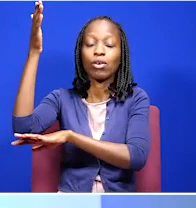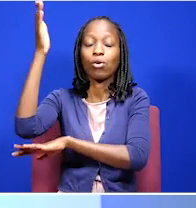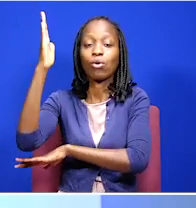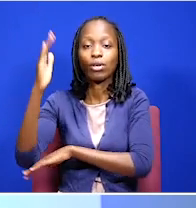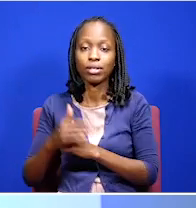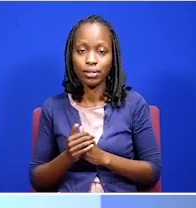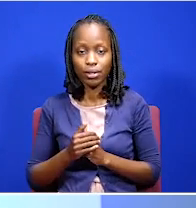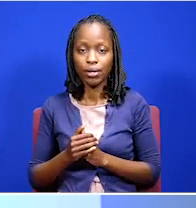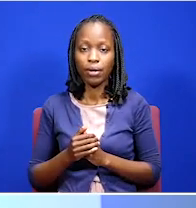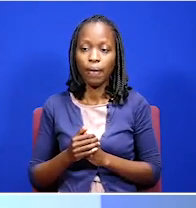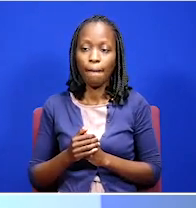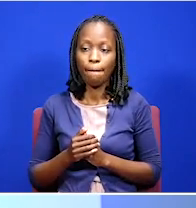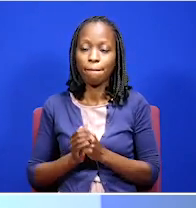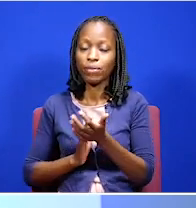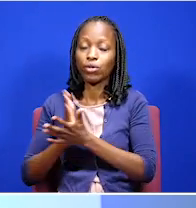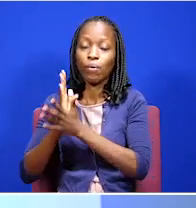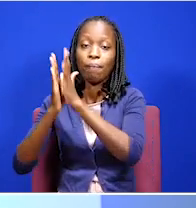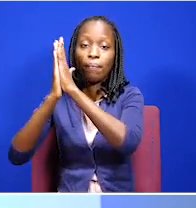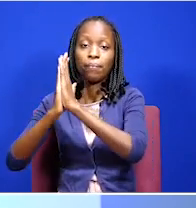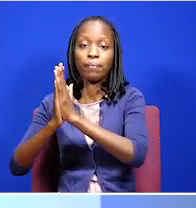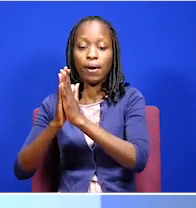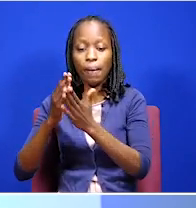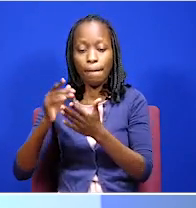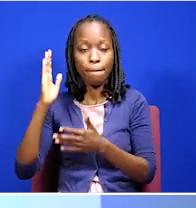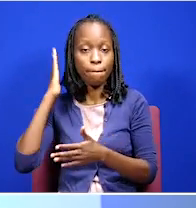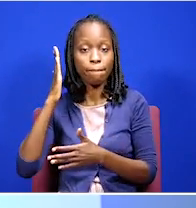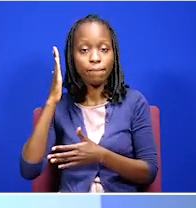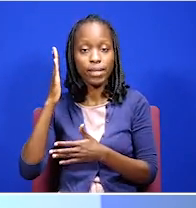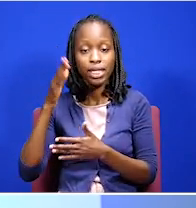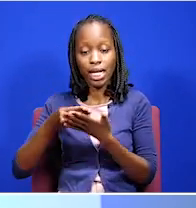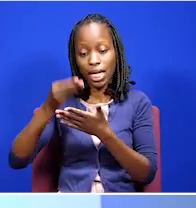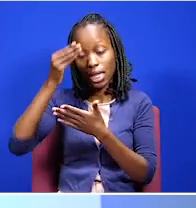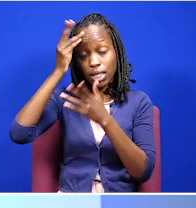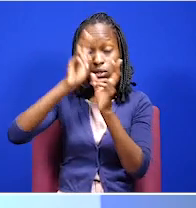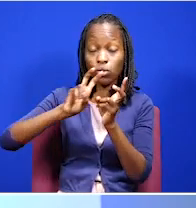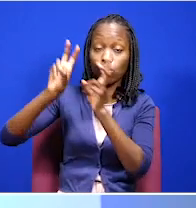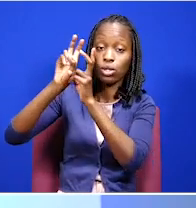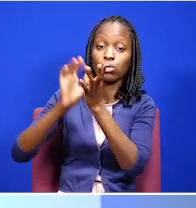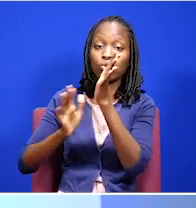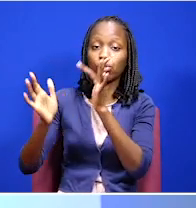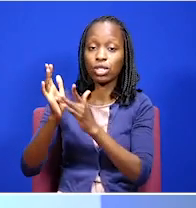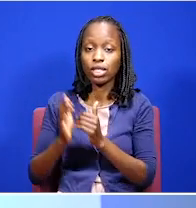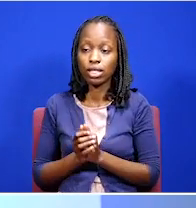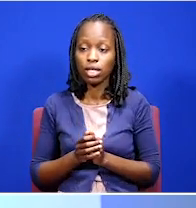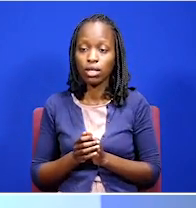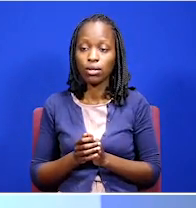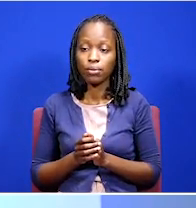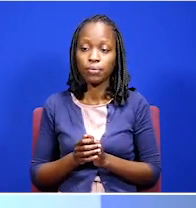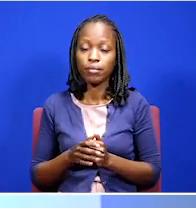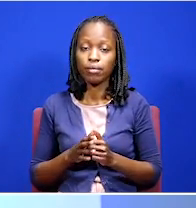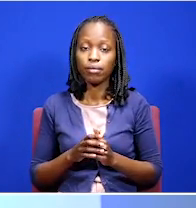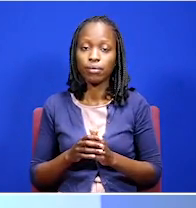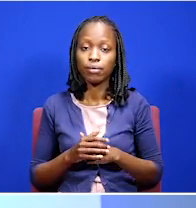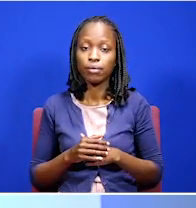because Peter understood connecting with the power of heaven via prayer. He learned